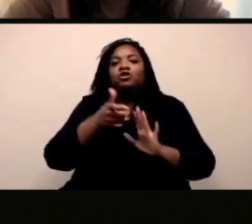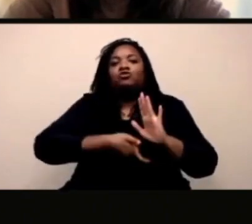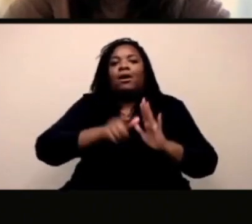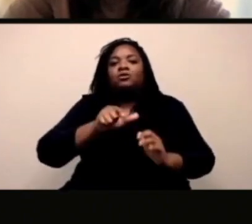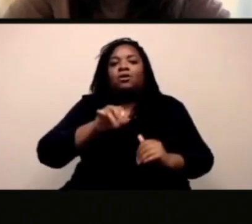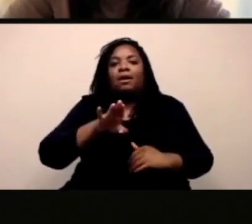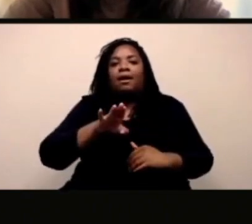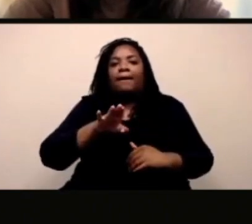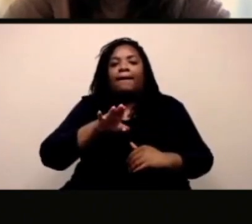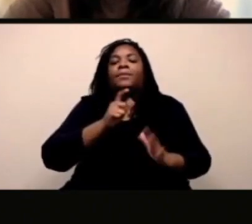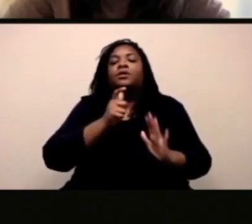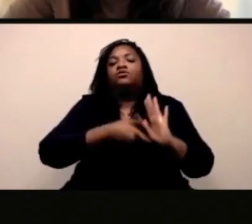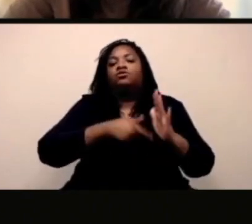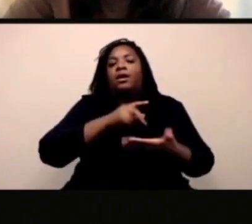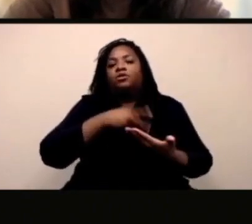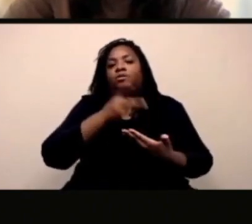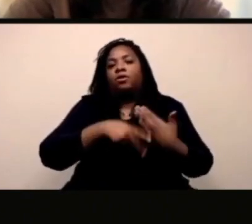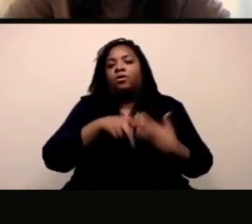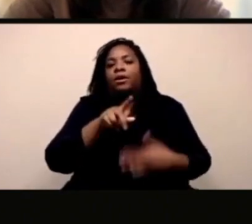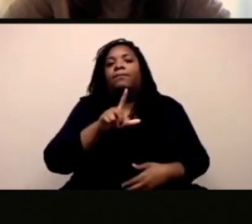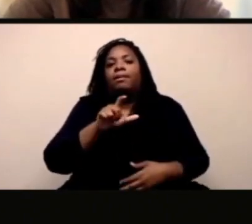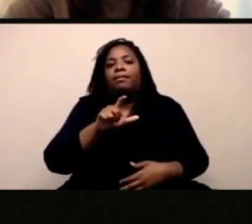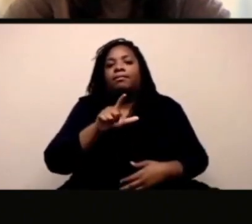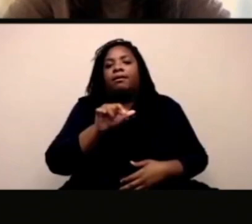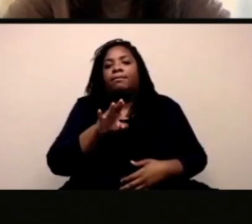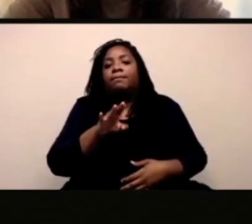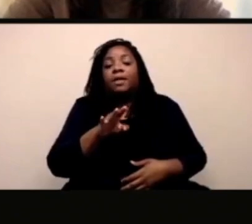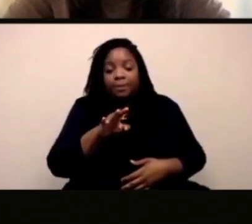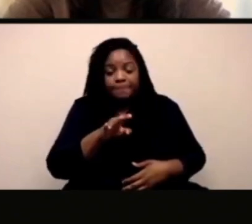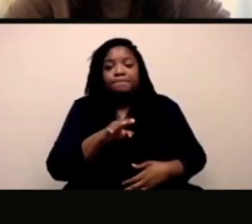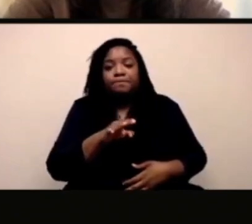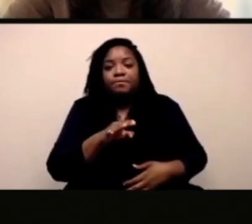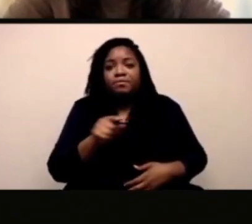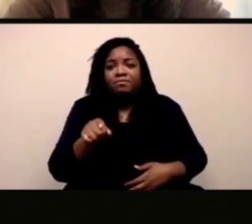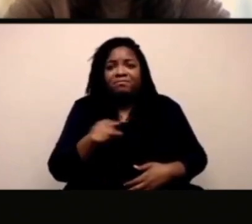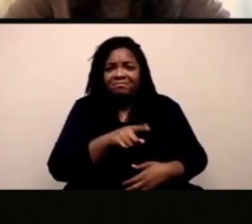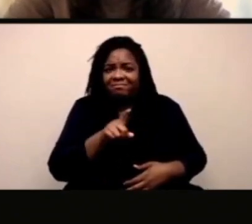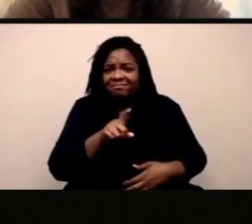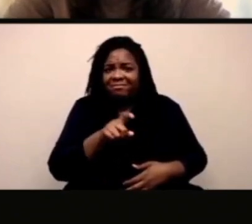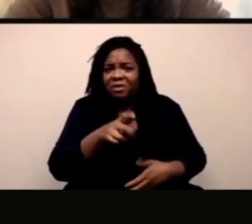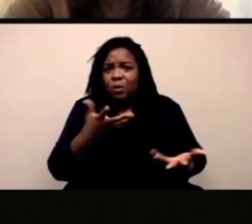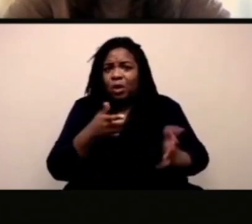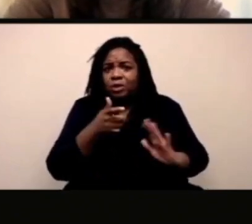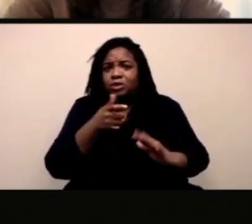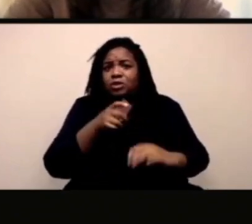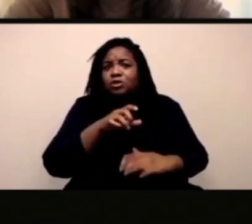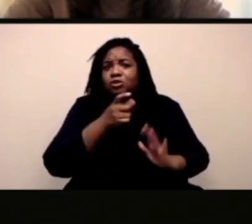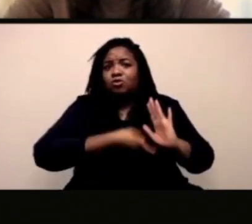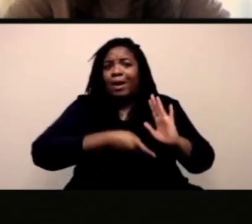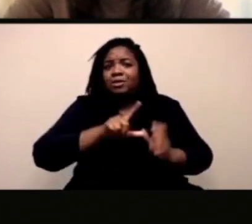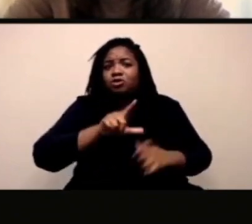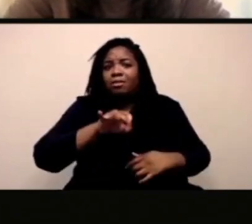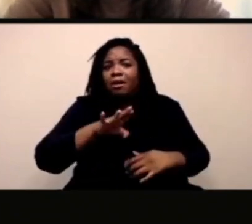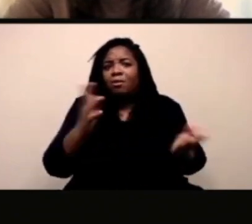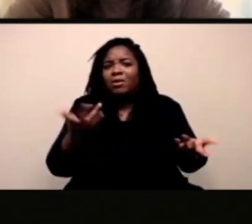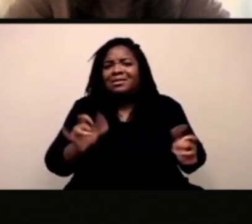your creatures and put them in the chat, what even is Scratch Lab? So